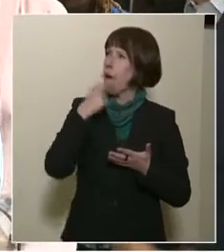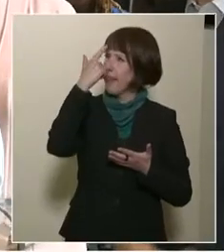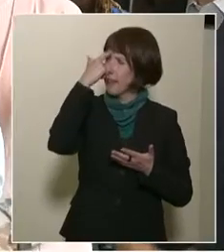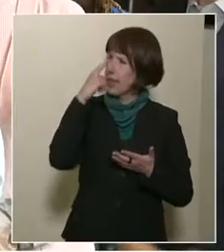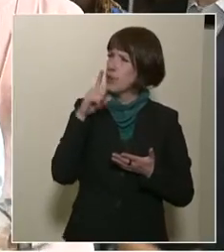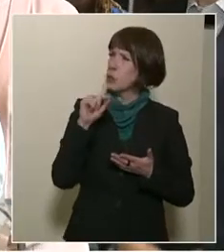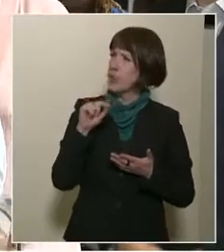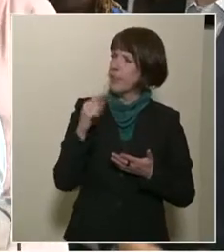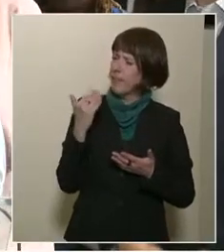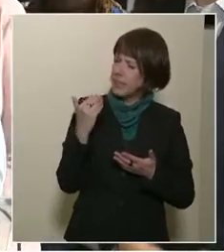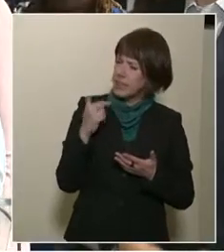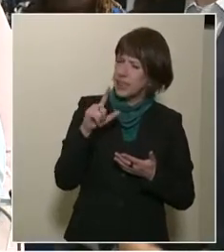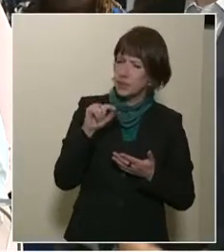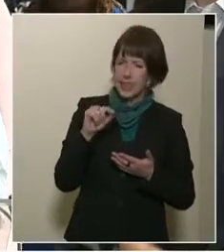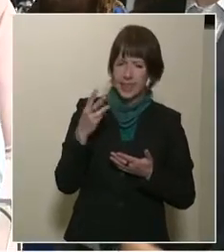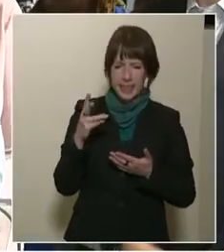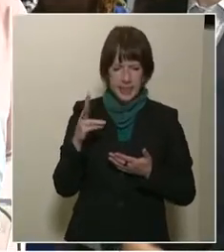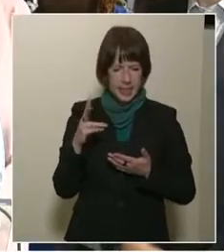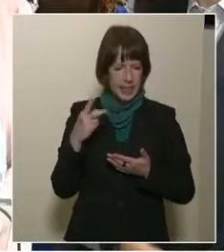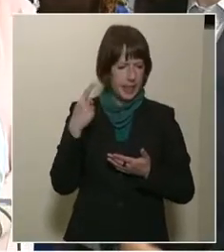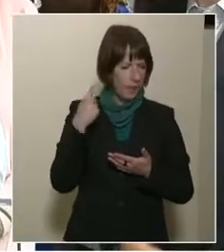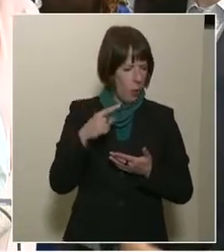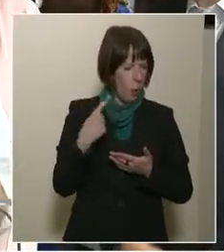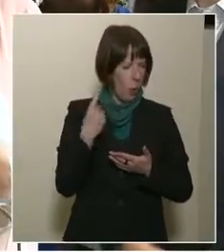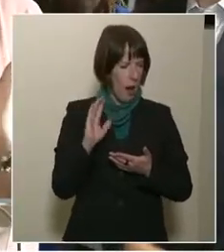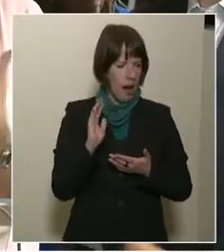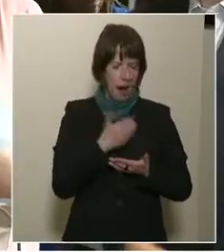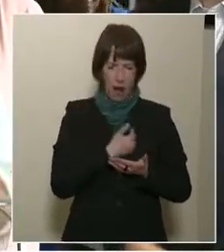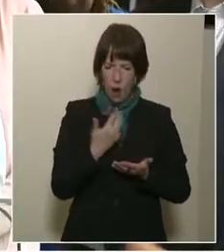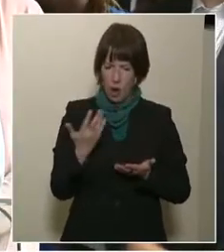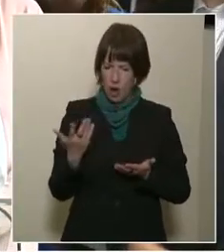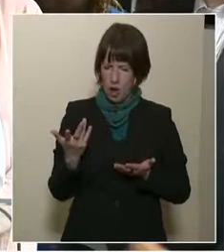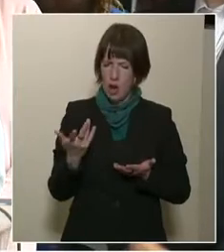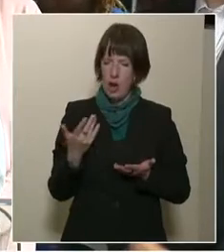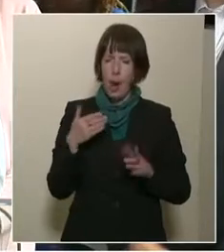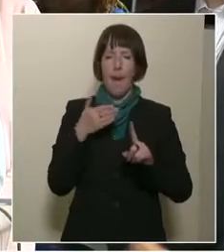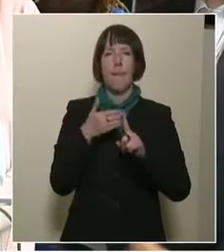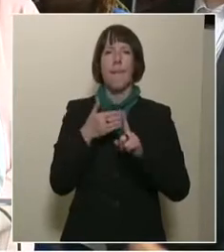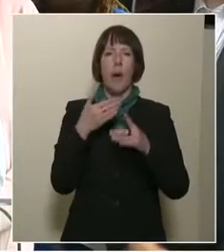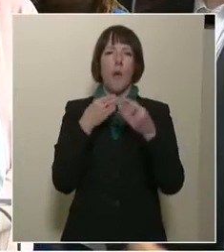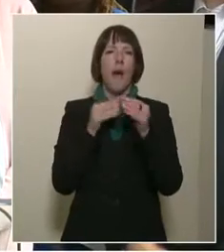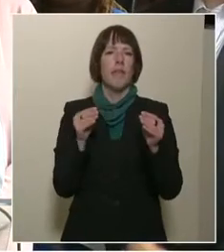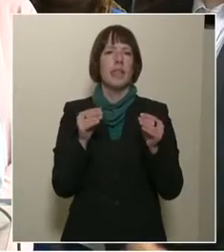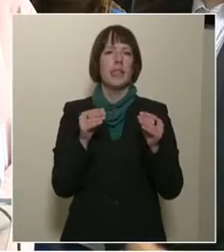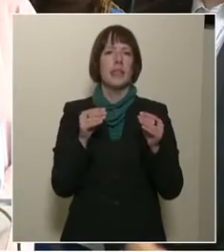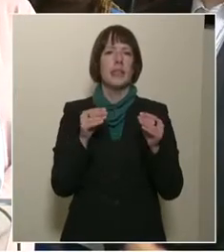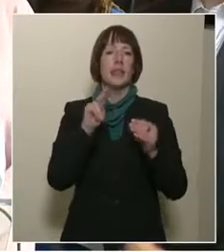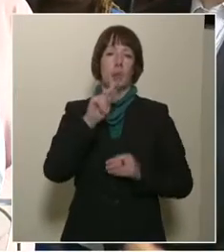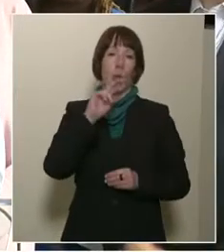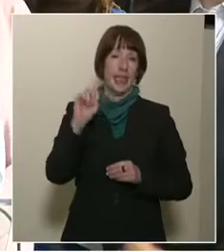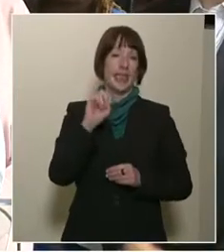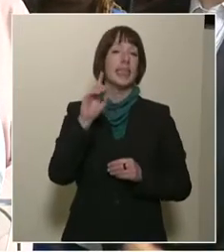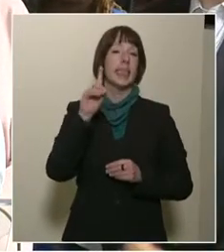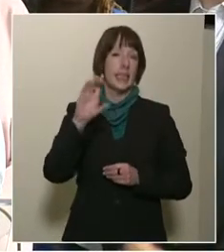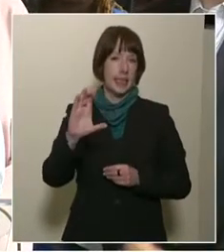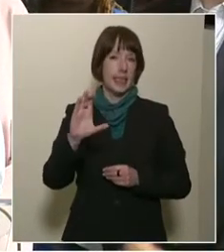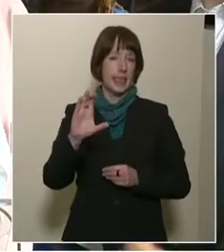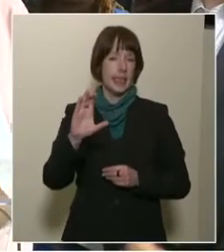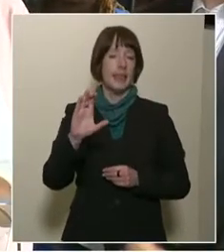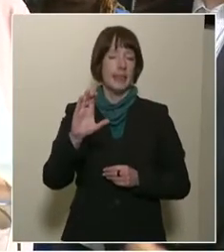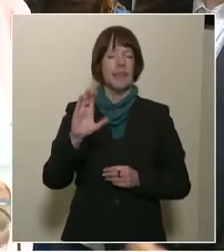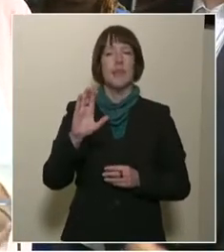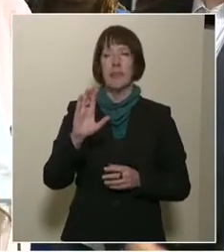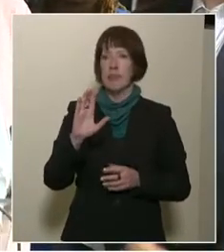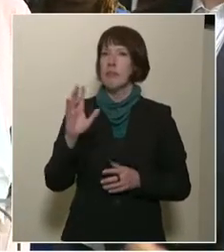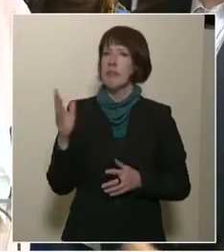or 16 for one of our main office, which is in Northeast DC, and it made